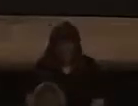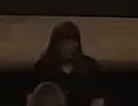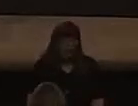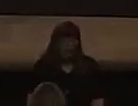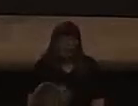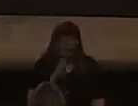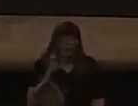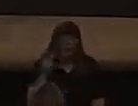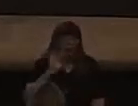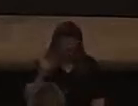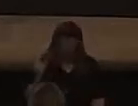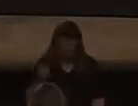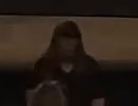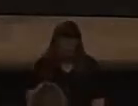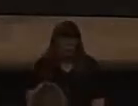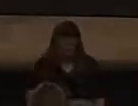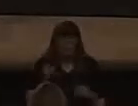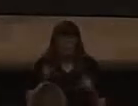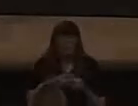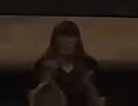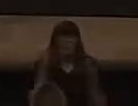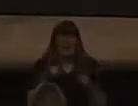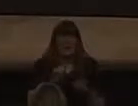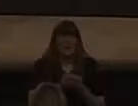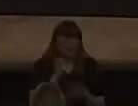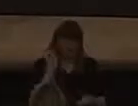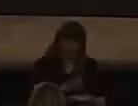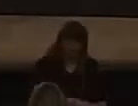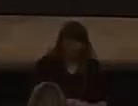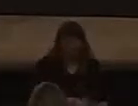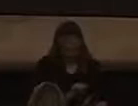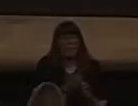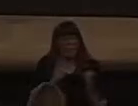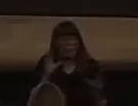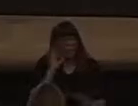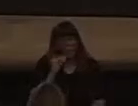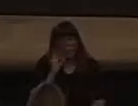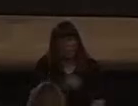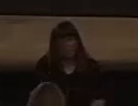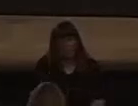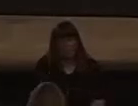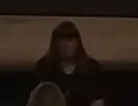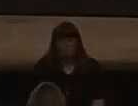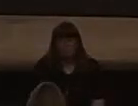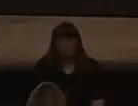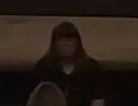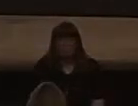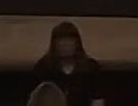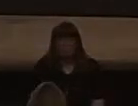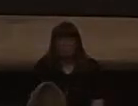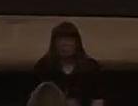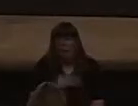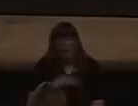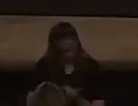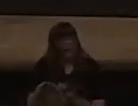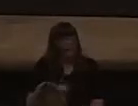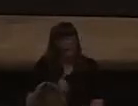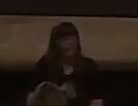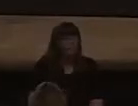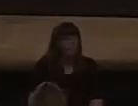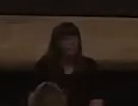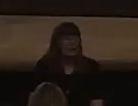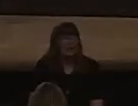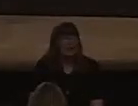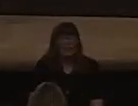go into a museum and have the first thing that happens is you fall down. We had people having